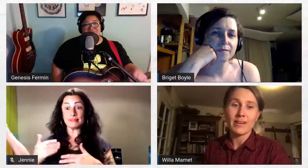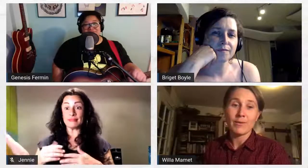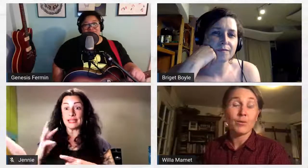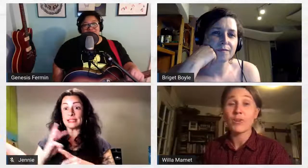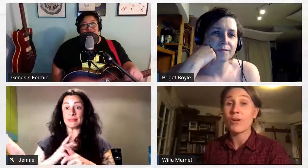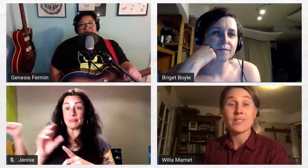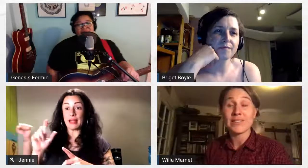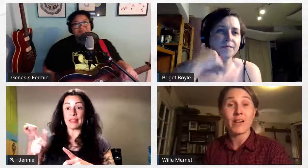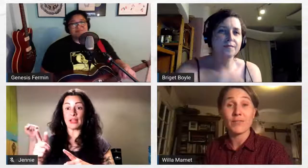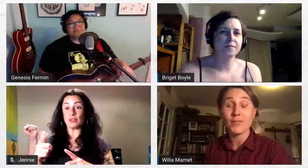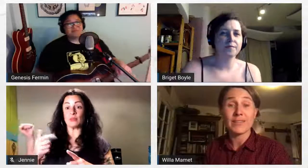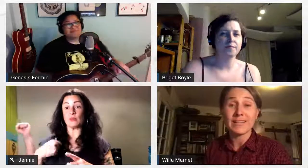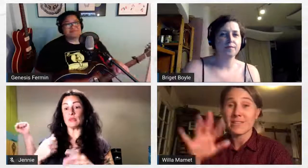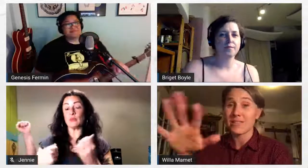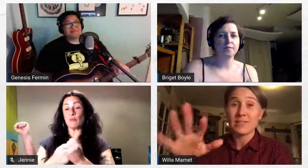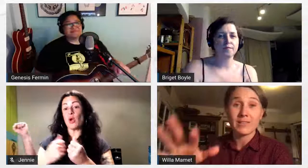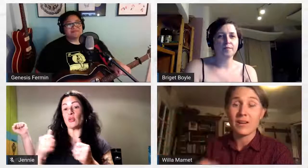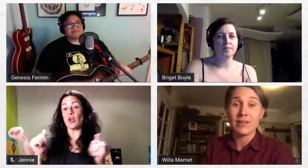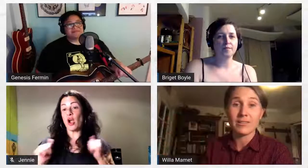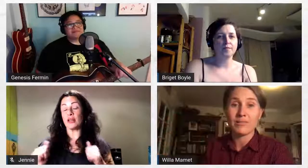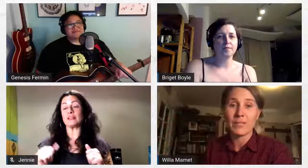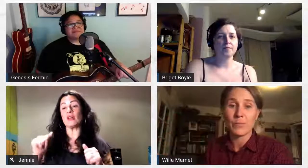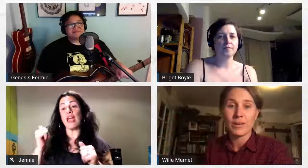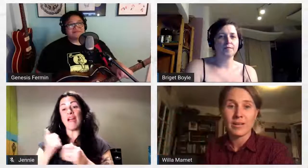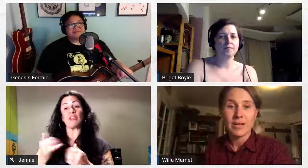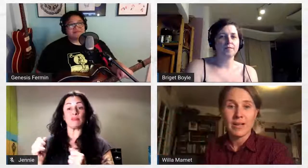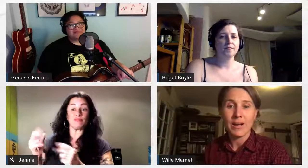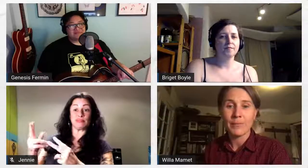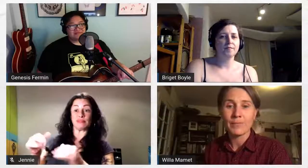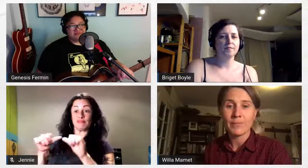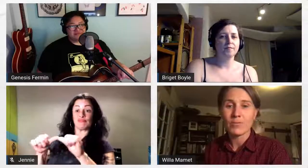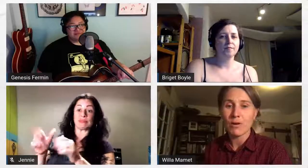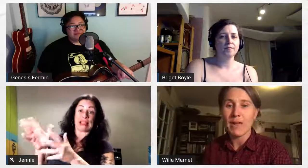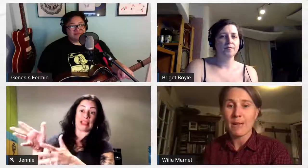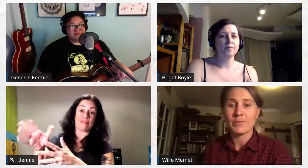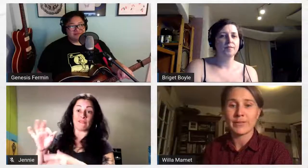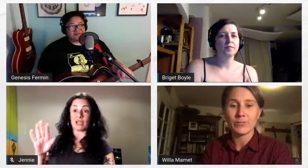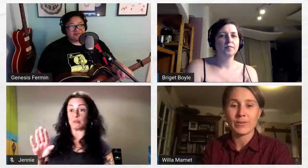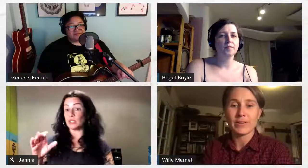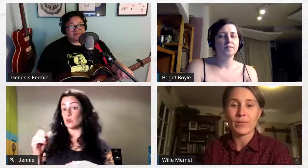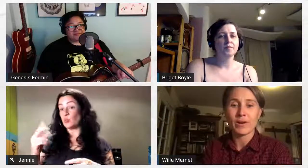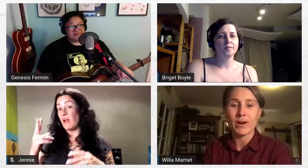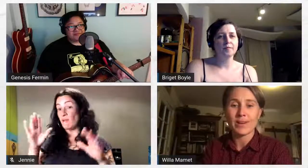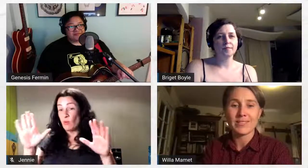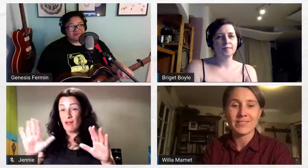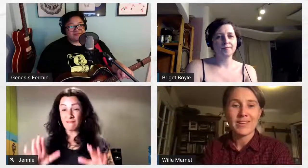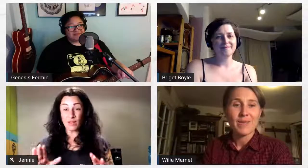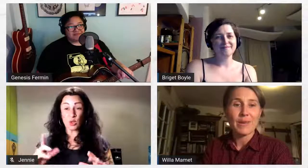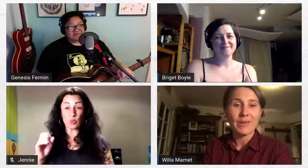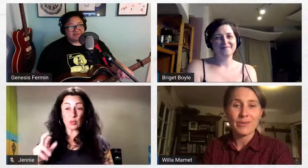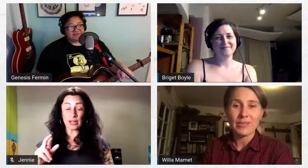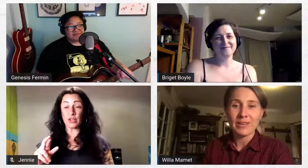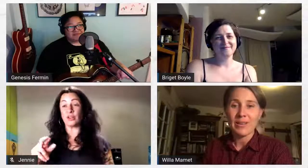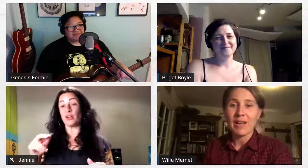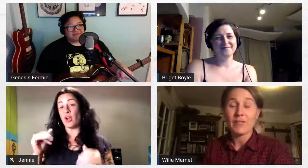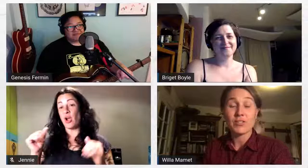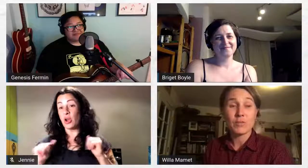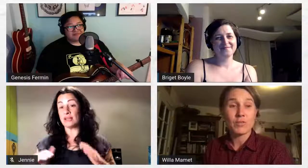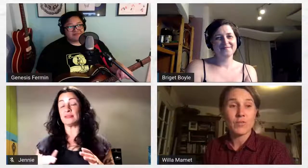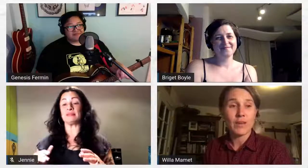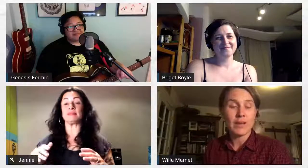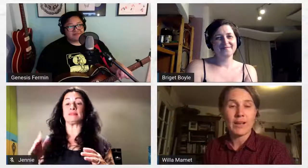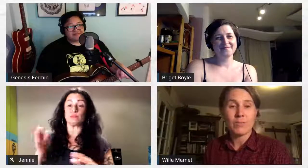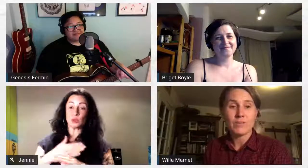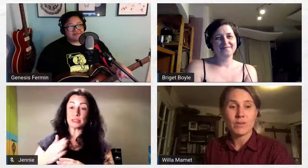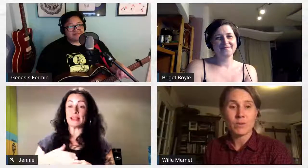artists. You can go and see all of those sets. They're still on Facebook. 12 absolutely extraordinary queer artists making music, having so